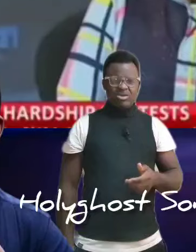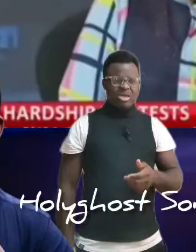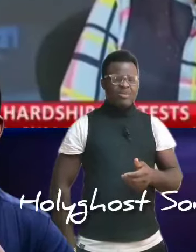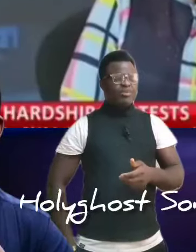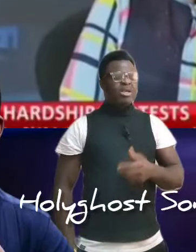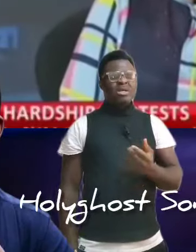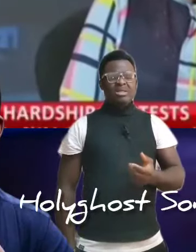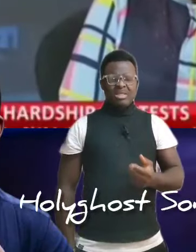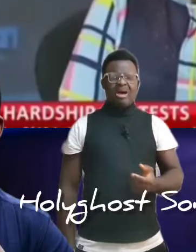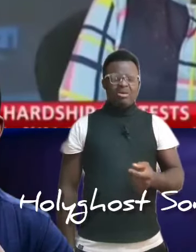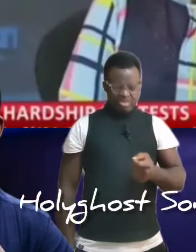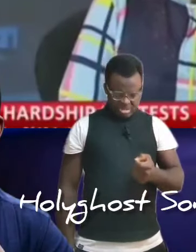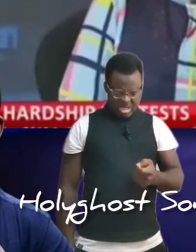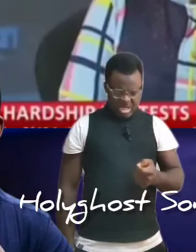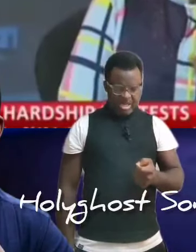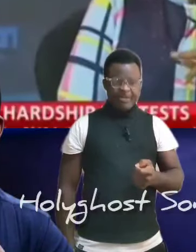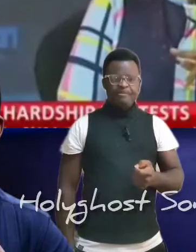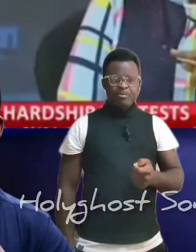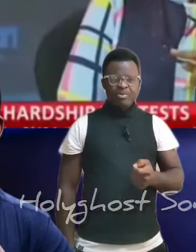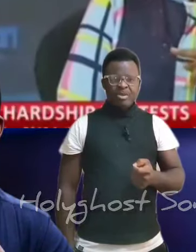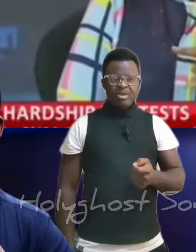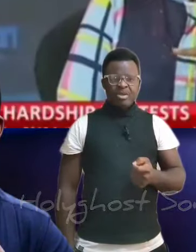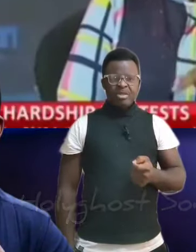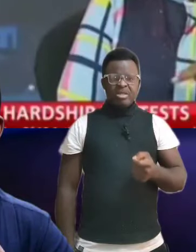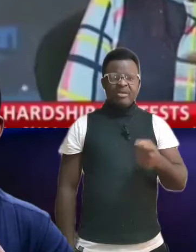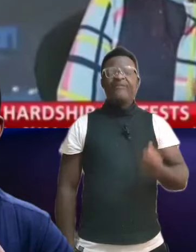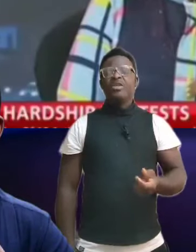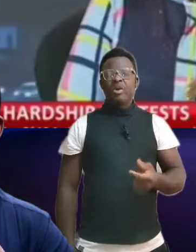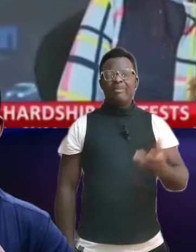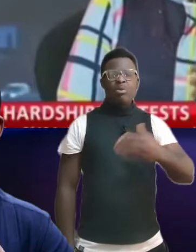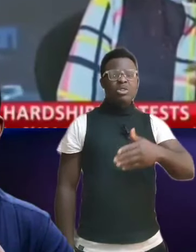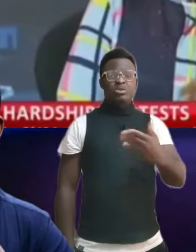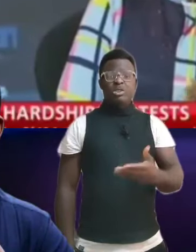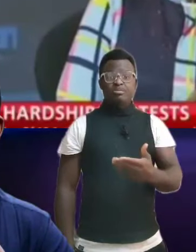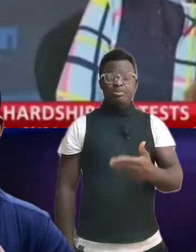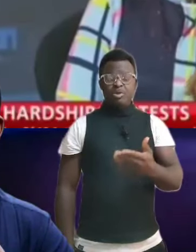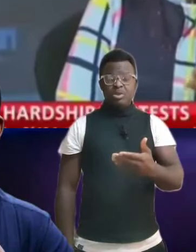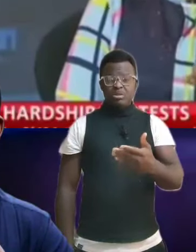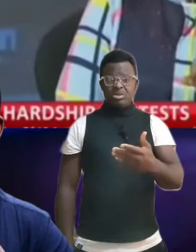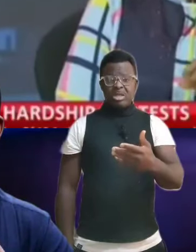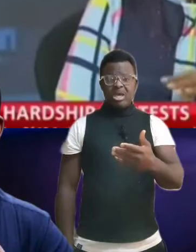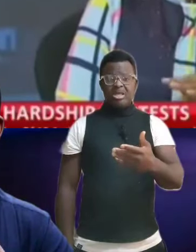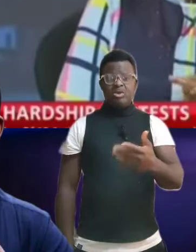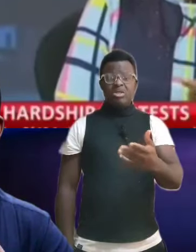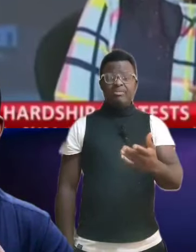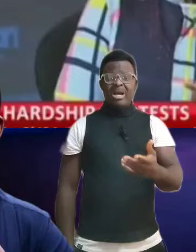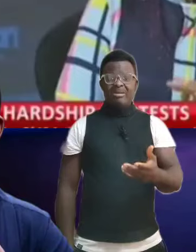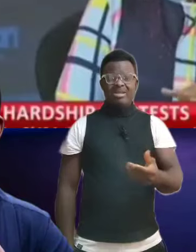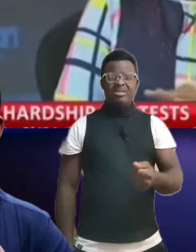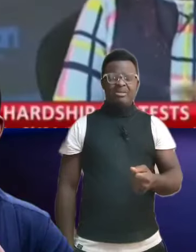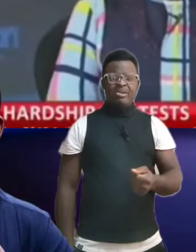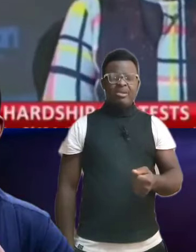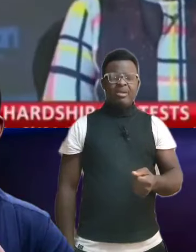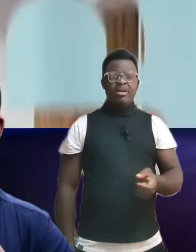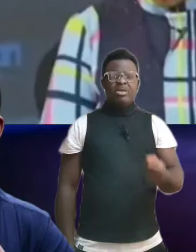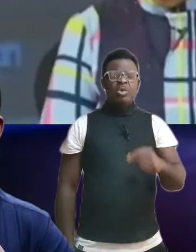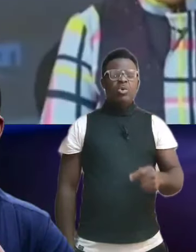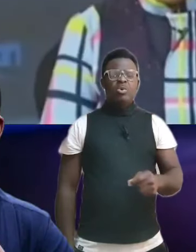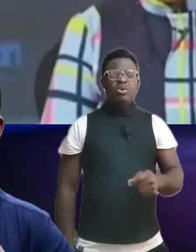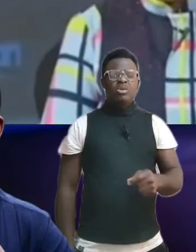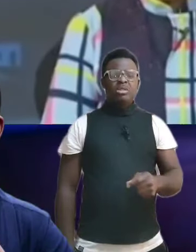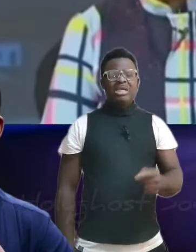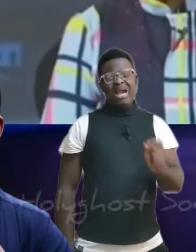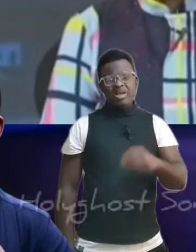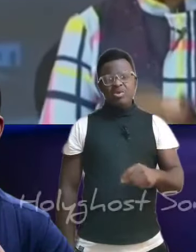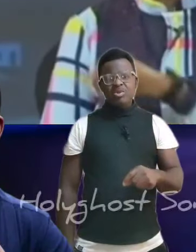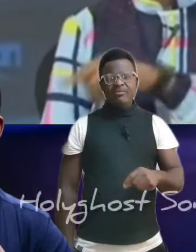to Barrister Otapupu, I need to ask you this question, because you were on the streets during the protest. Yes, indeed. Since you don't want to talk about